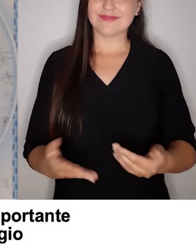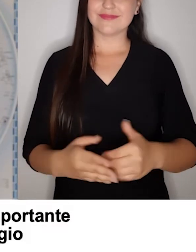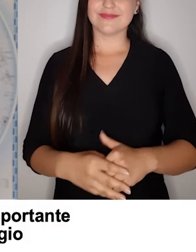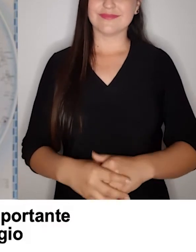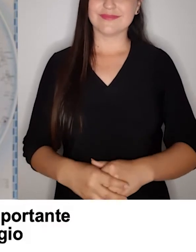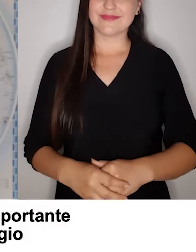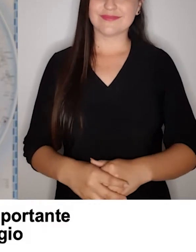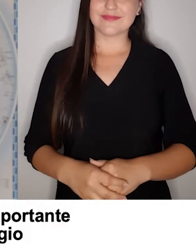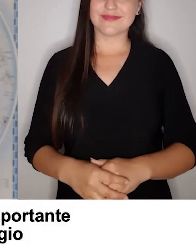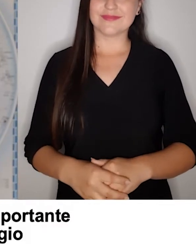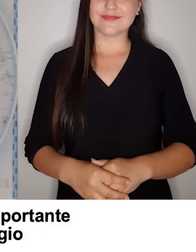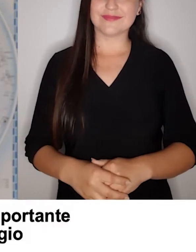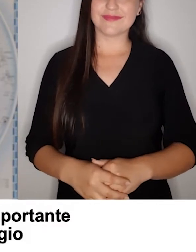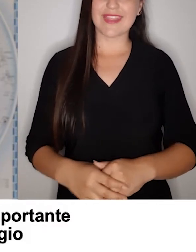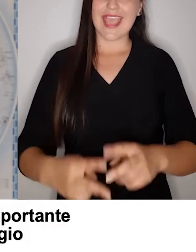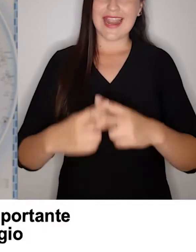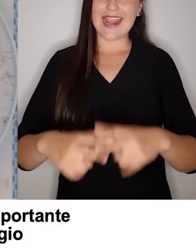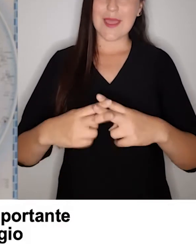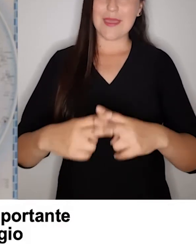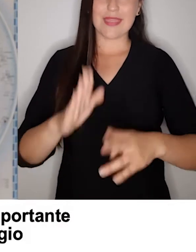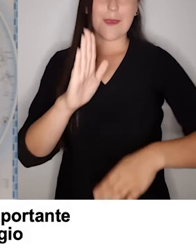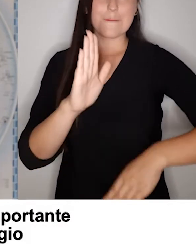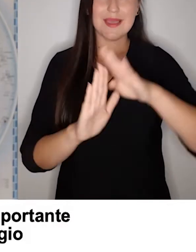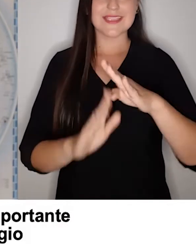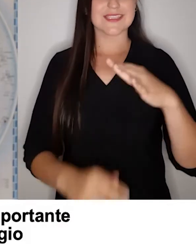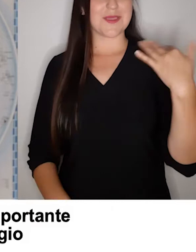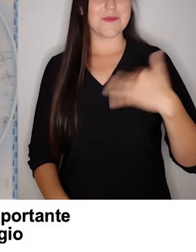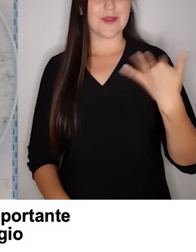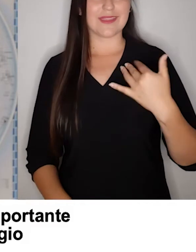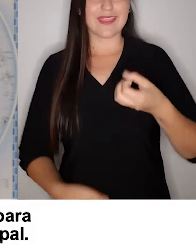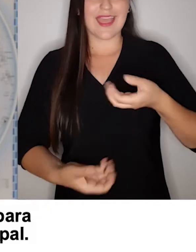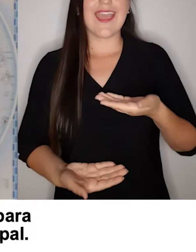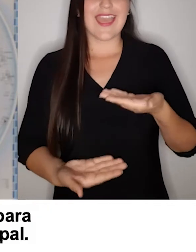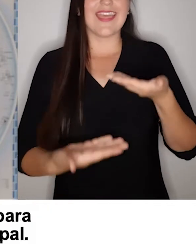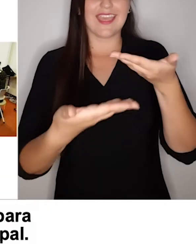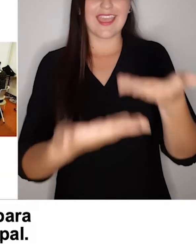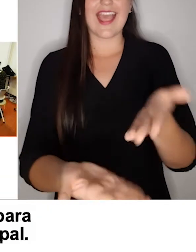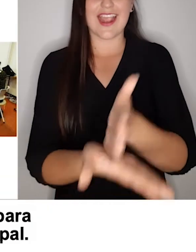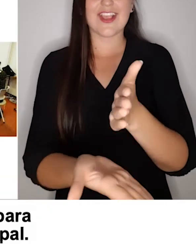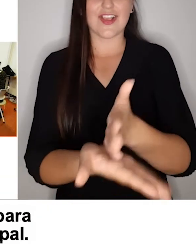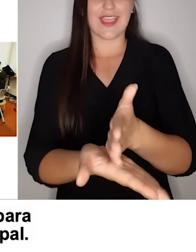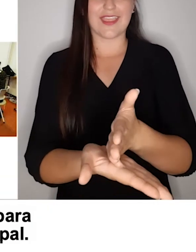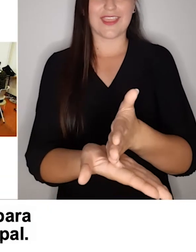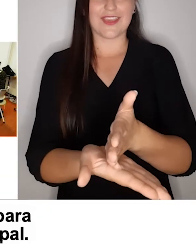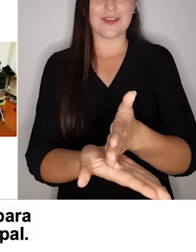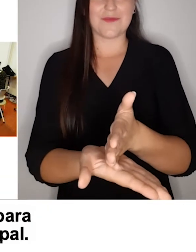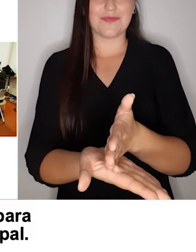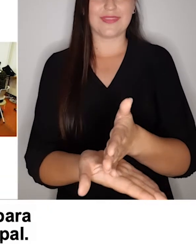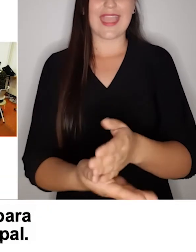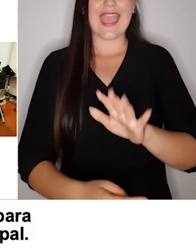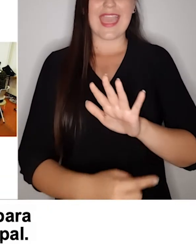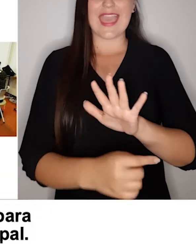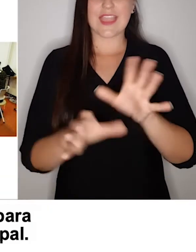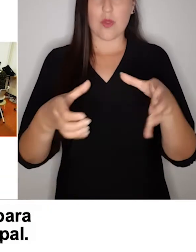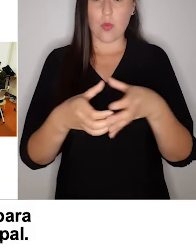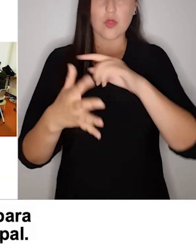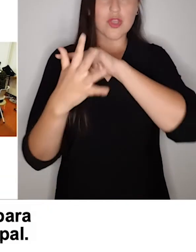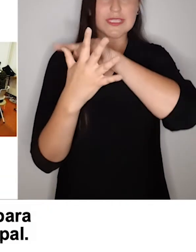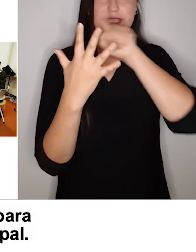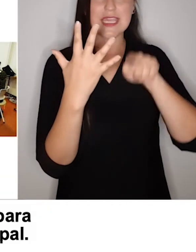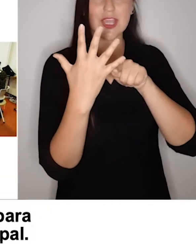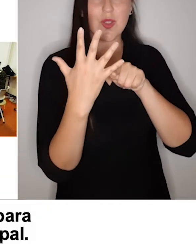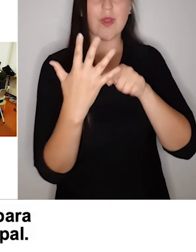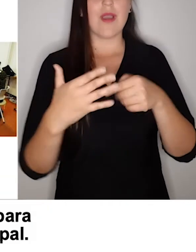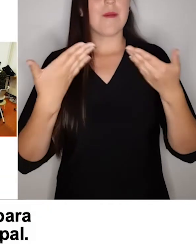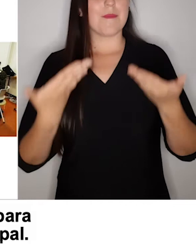Probably the most important tool that Dembra gives to the school is this set of five principles